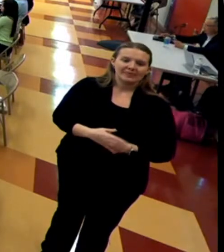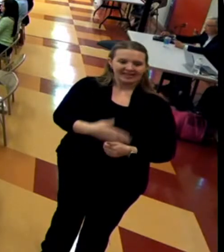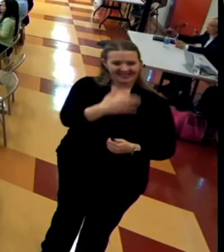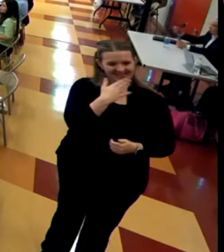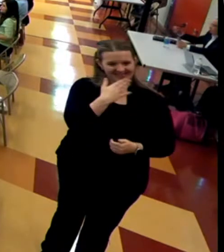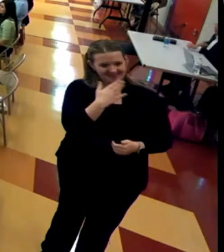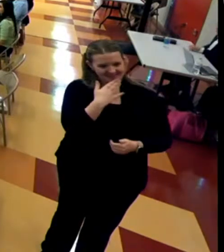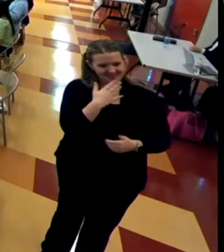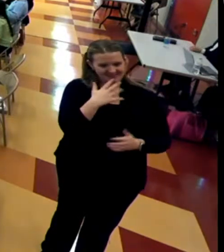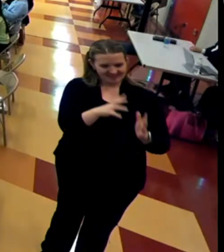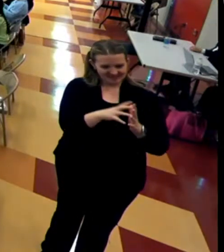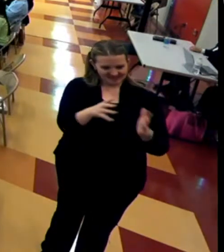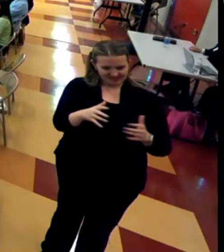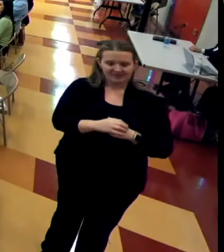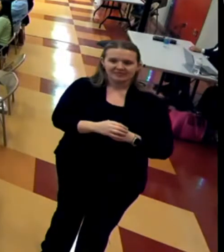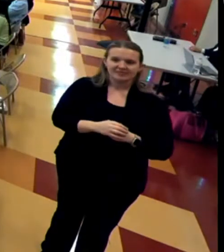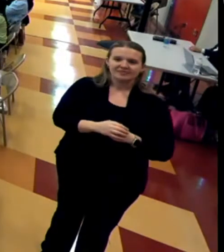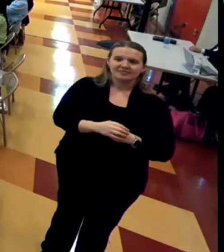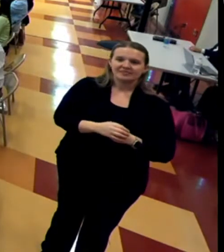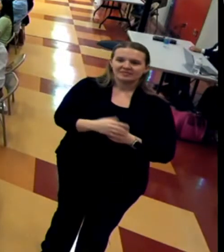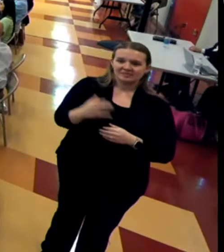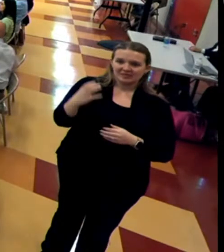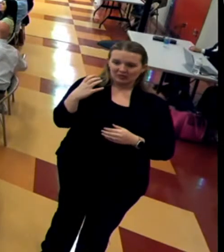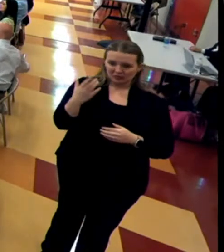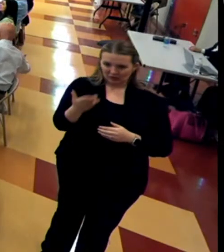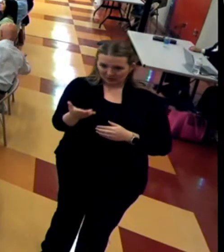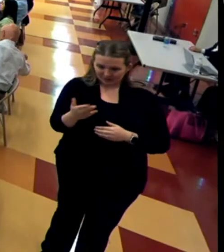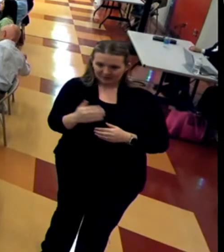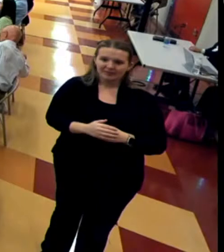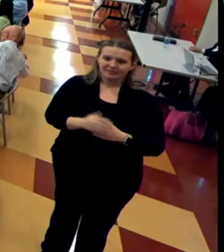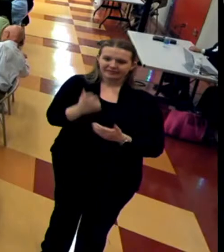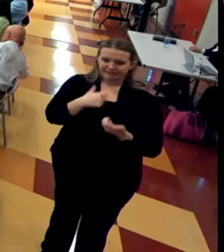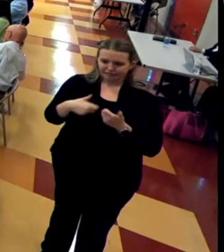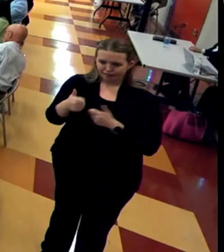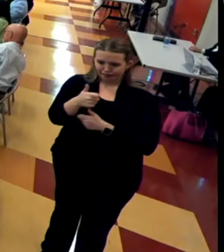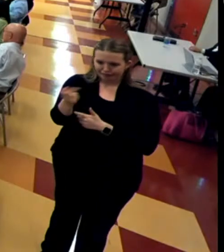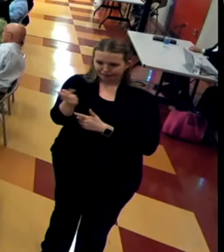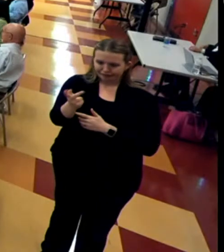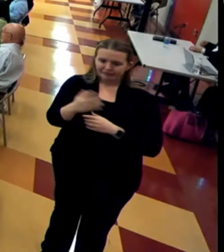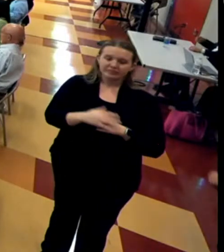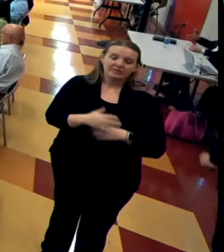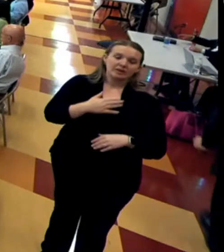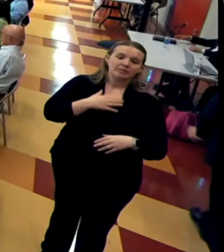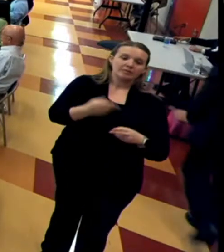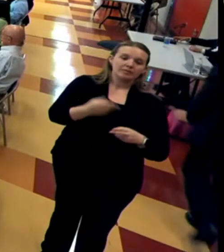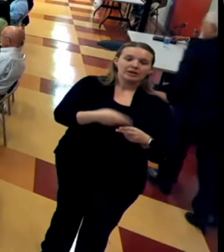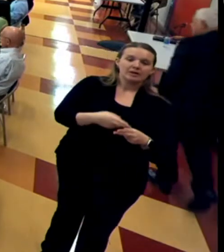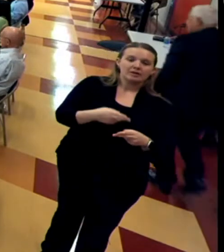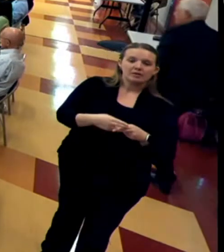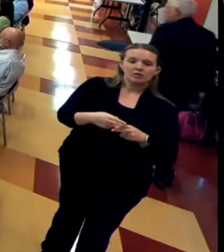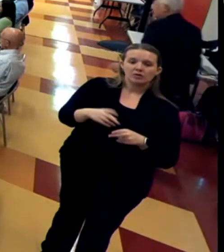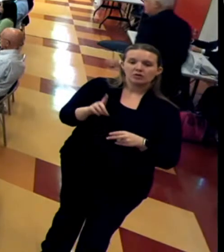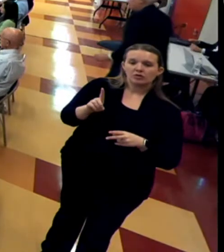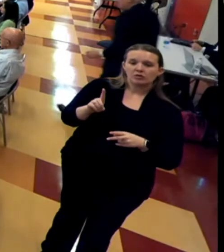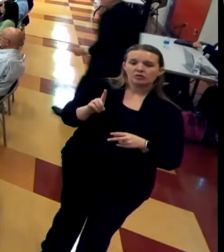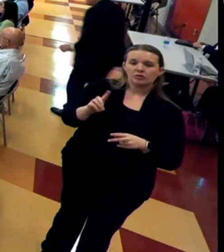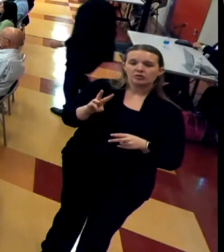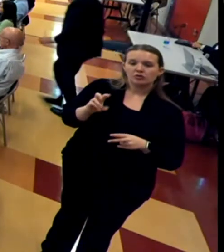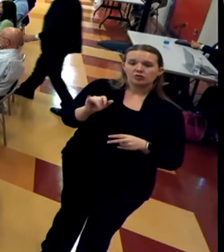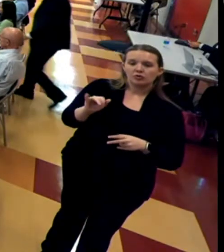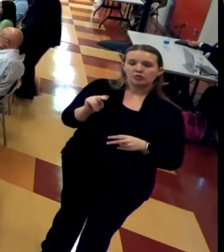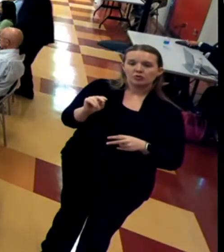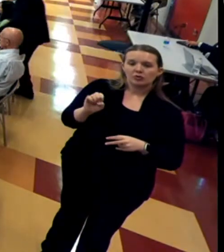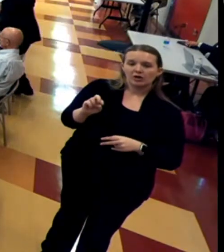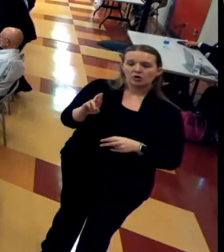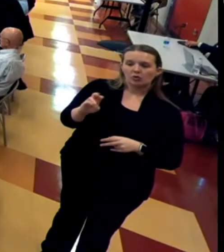Thank you very much, Madam Chair and Co-Chair. My name is, for the record, my name is Dwayne Robinson. I'm